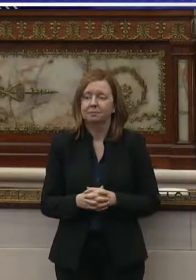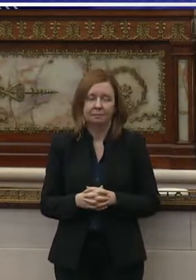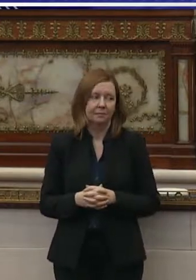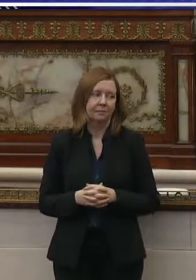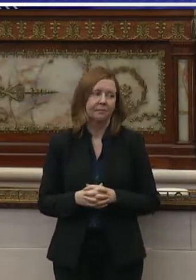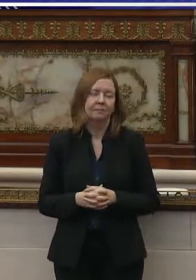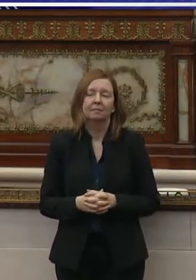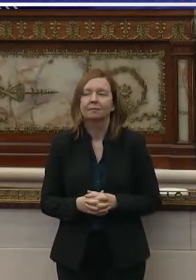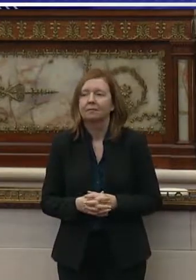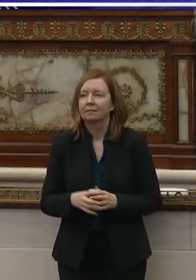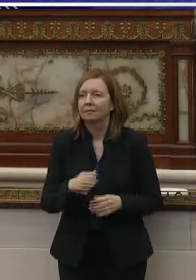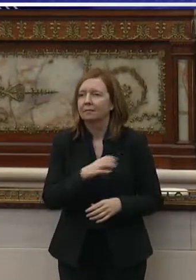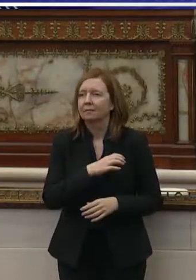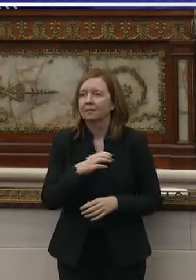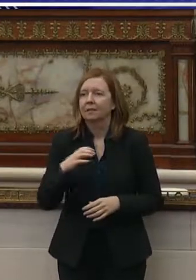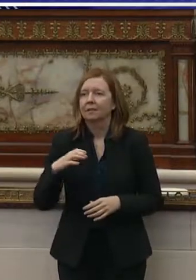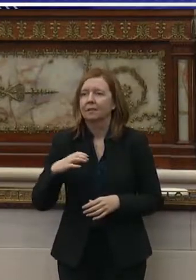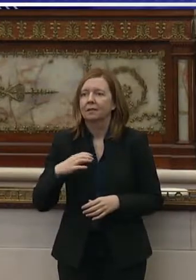Mm-hmm.